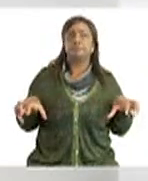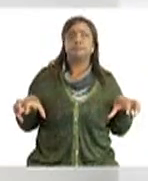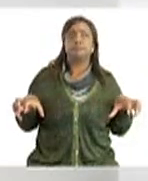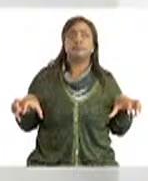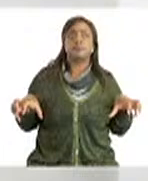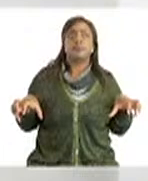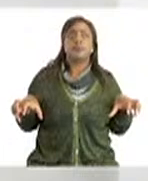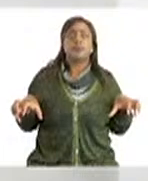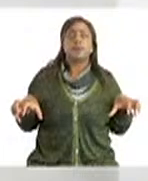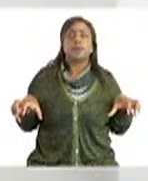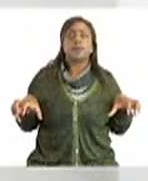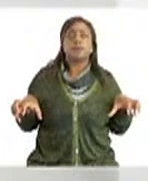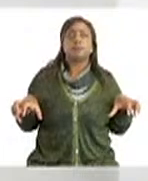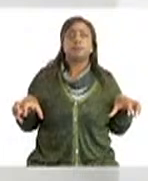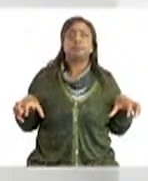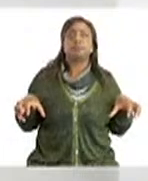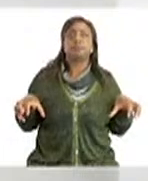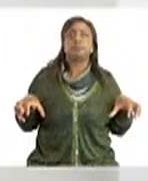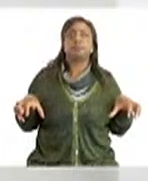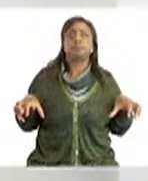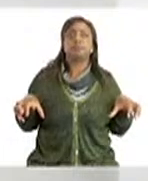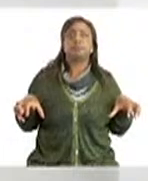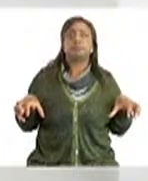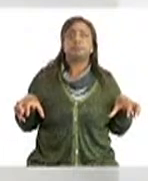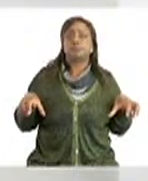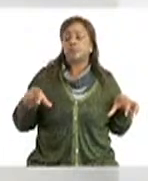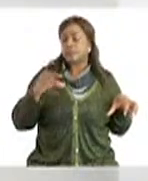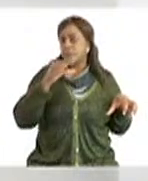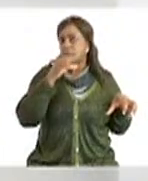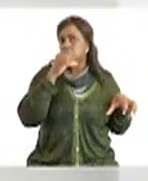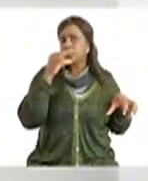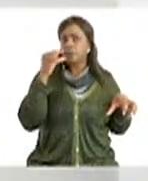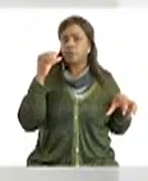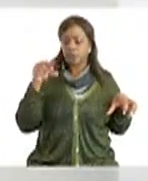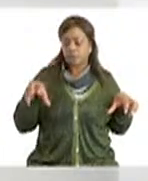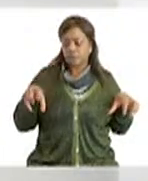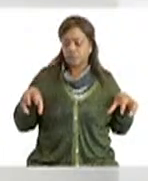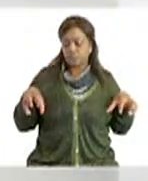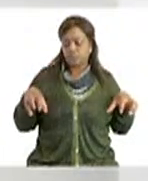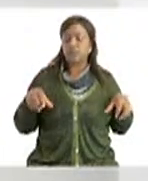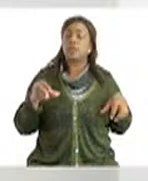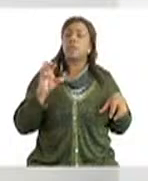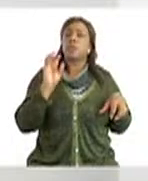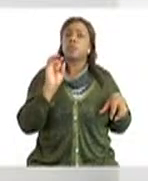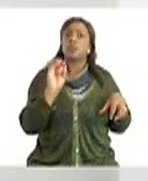left here is the ovary.